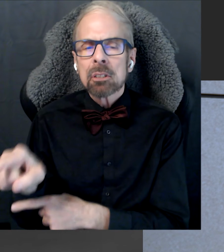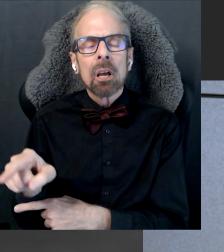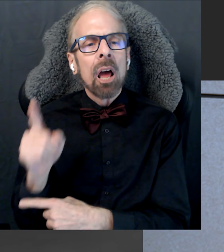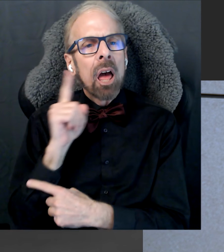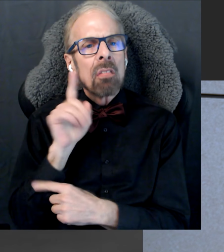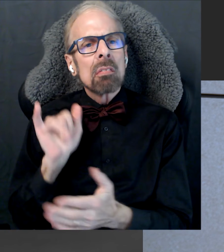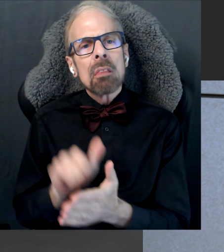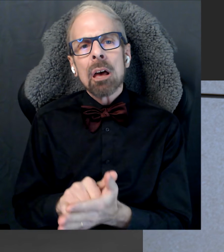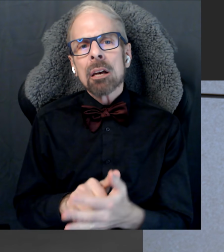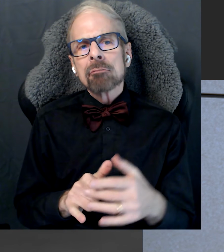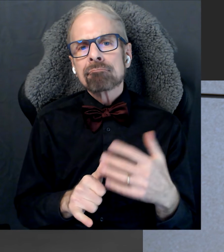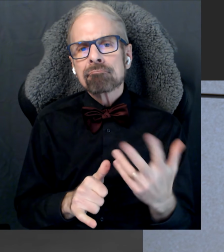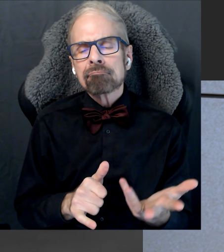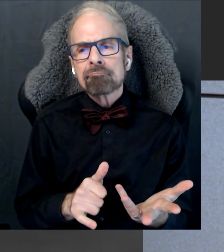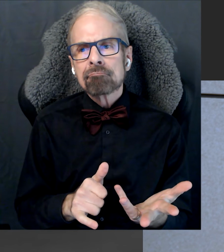been